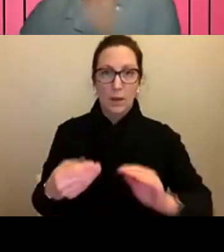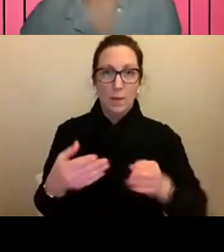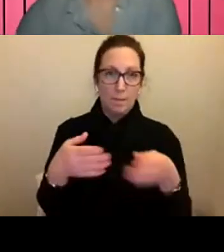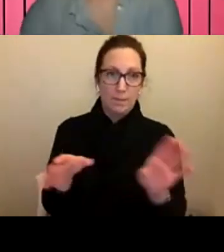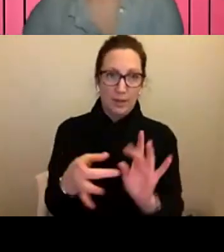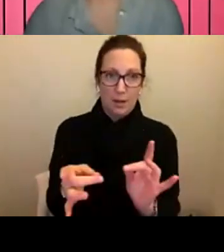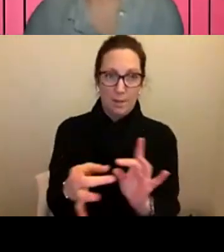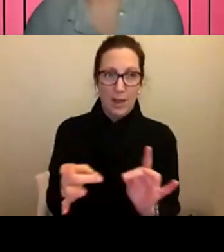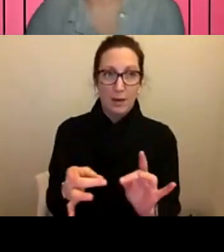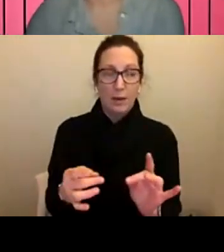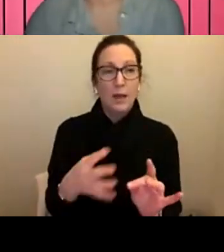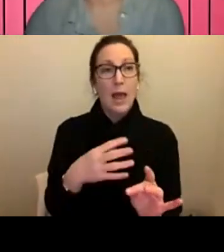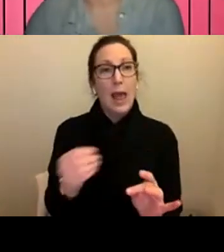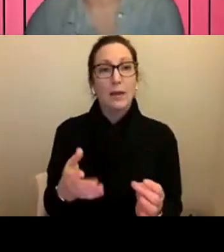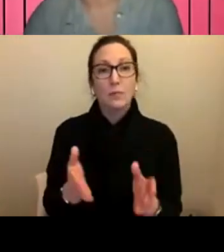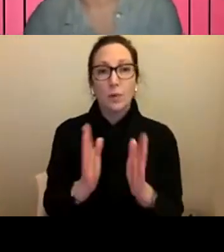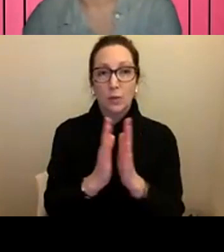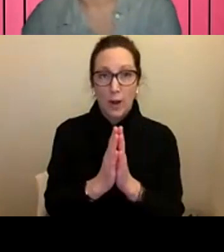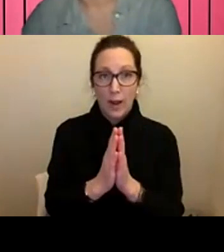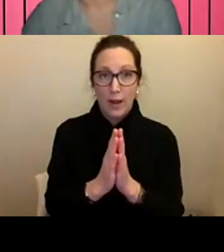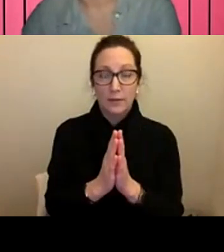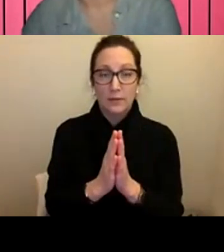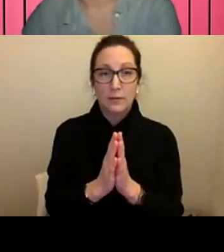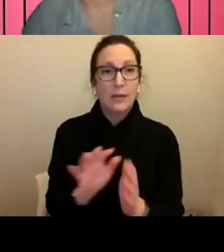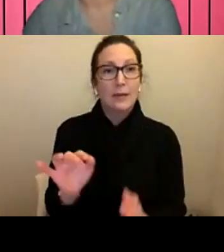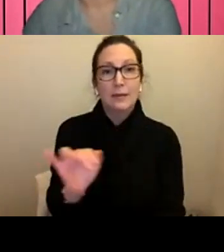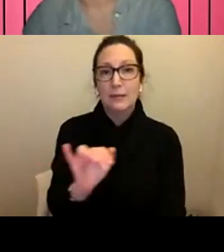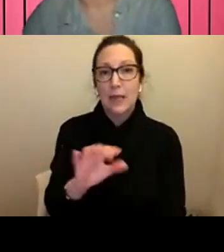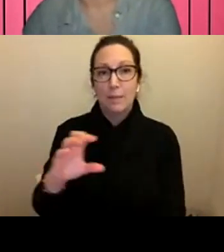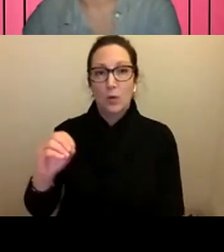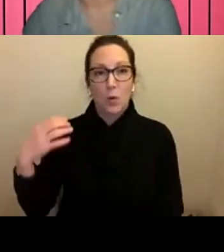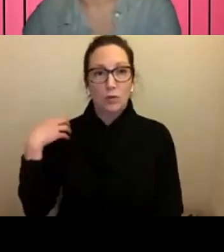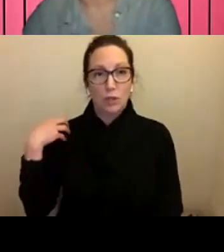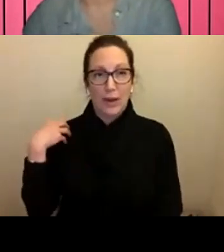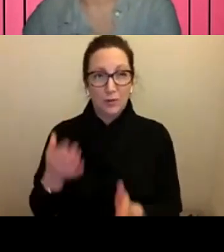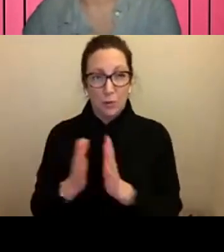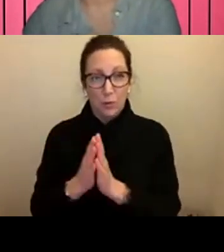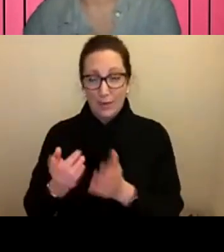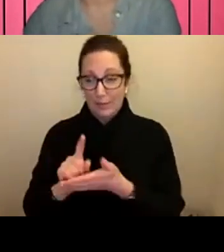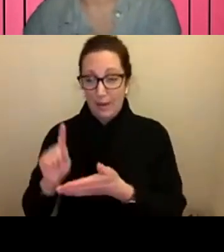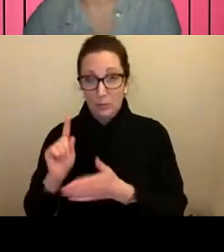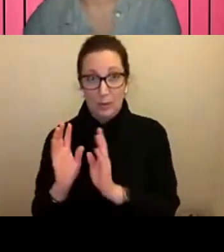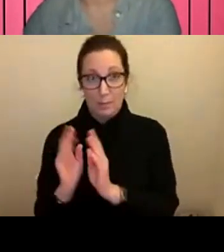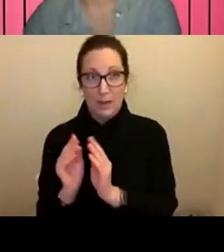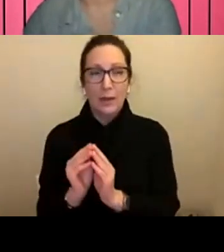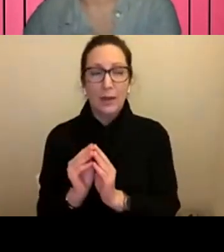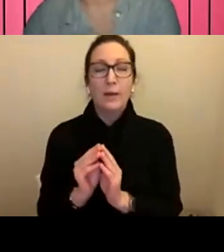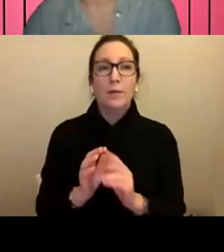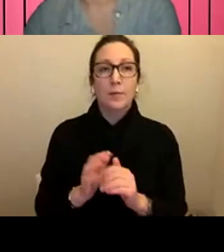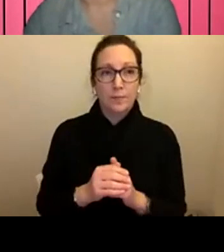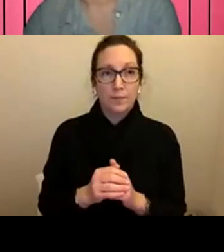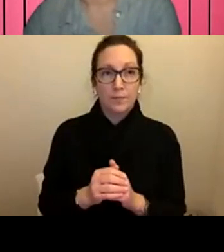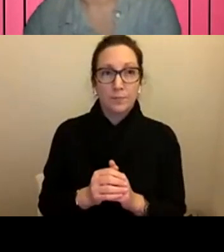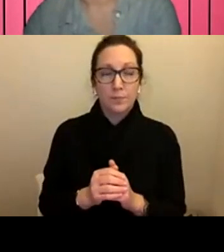just request again, as our co-chairs did at the last week's meeting, that it would be great for the